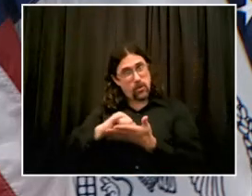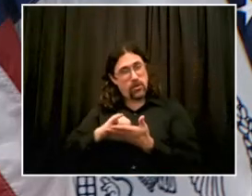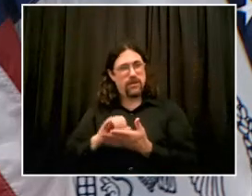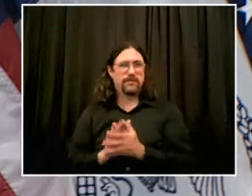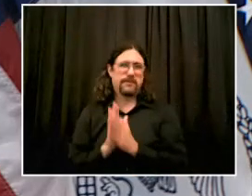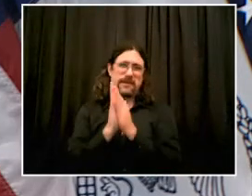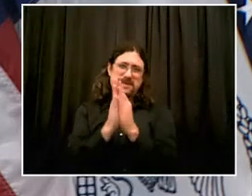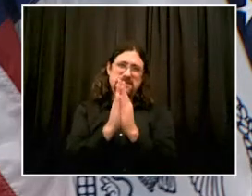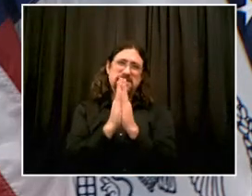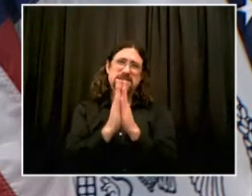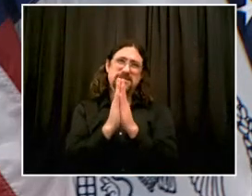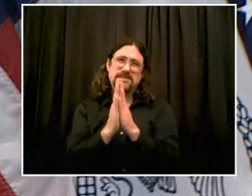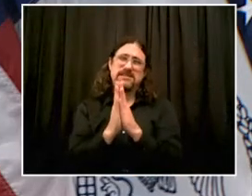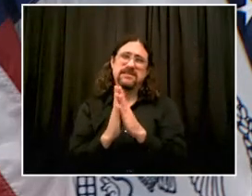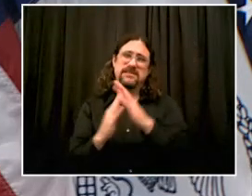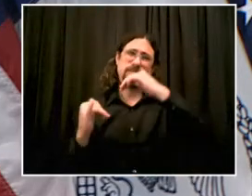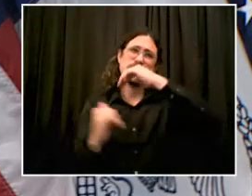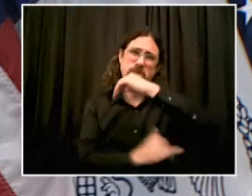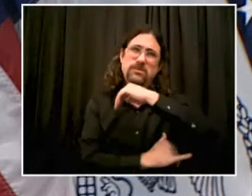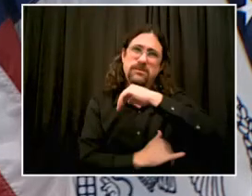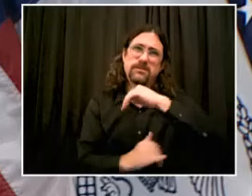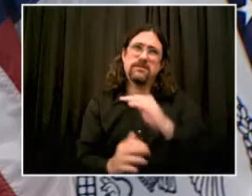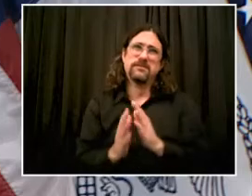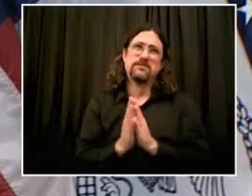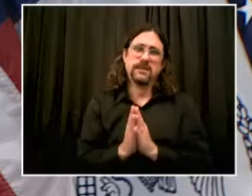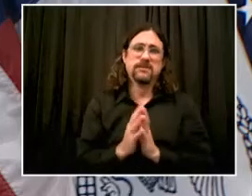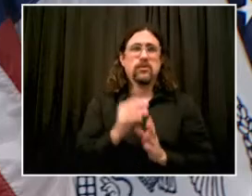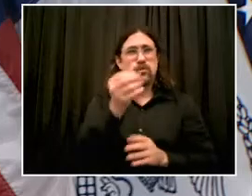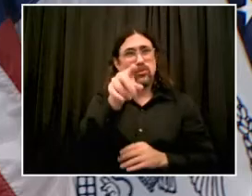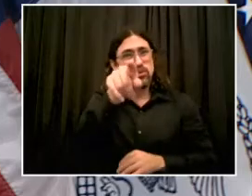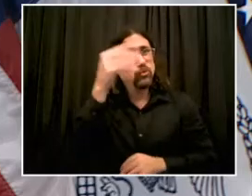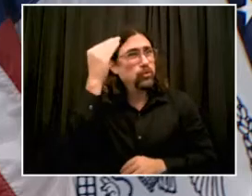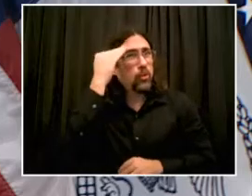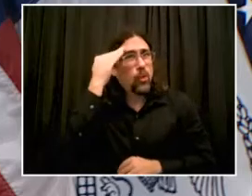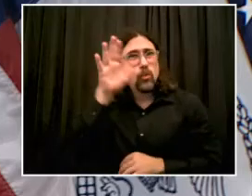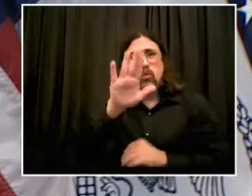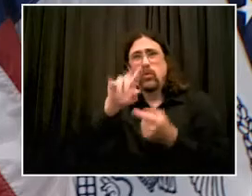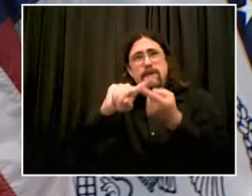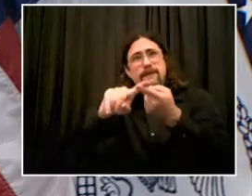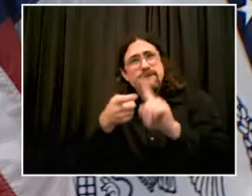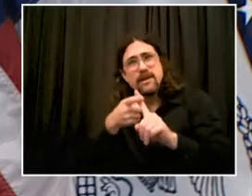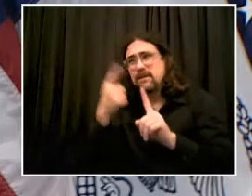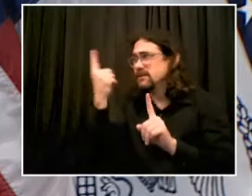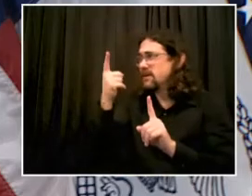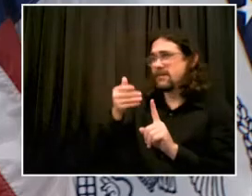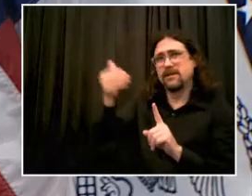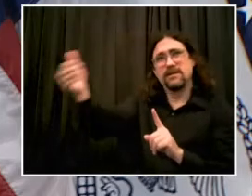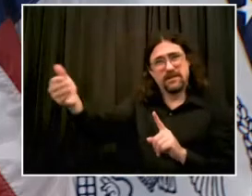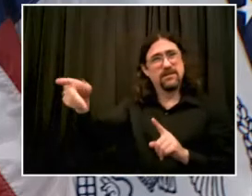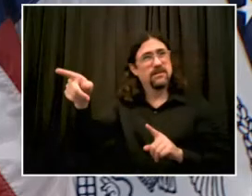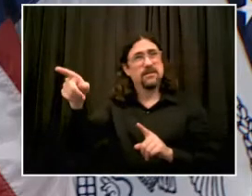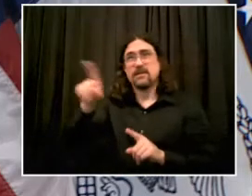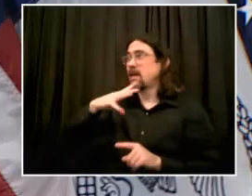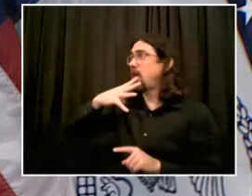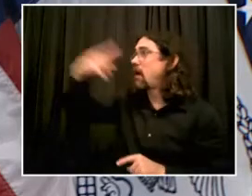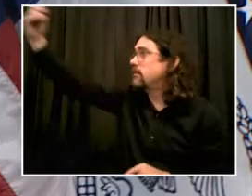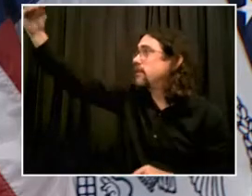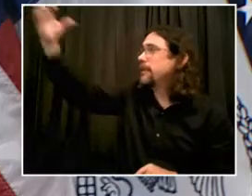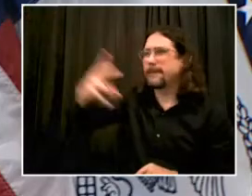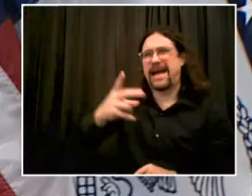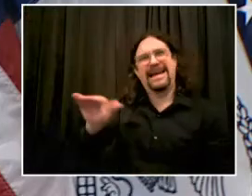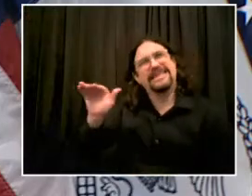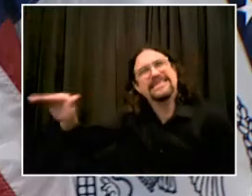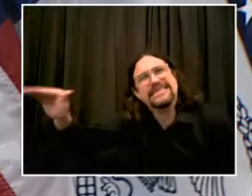those states, tell them how important it is to quarantine. If anyone needs help, they can contact the Test and Trace Corps. Simple as